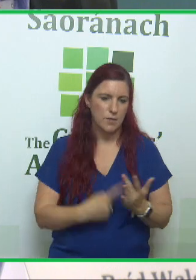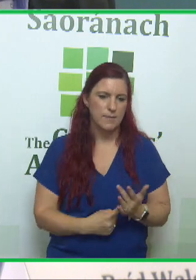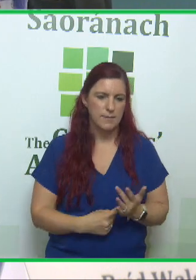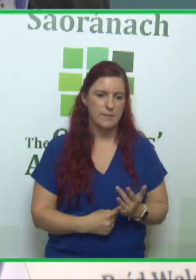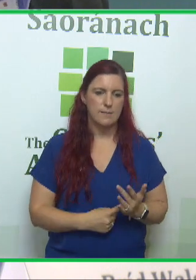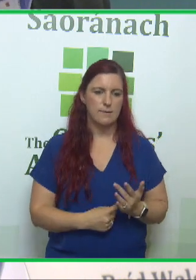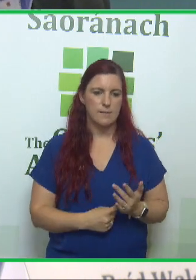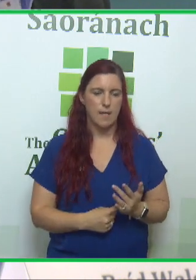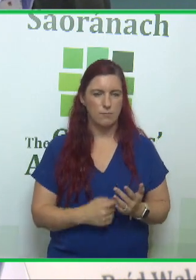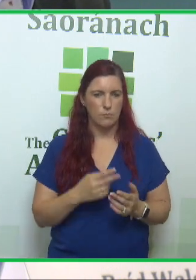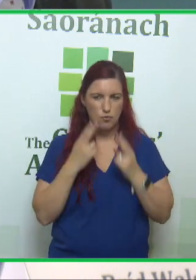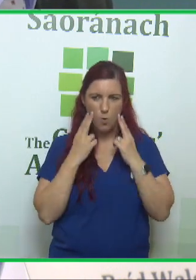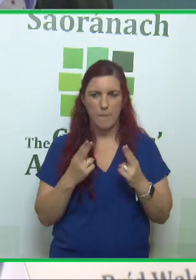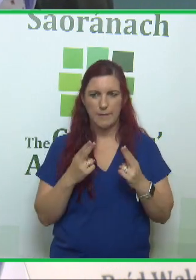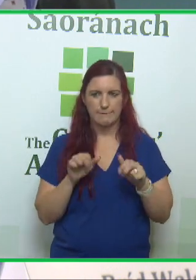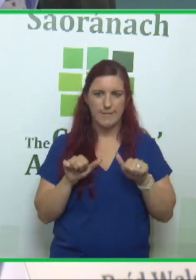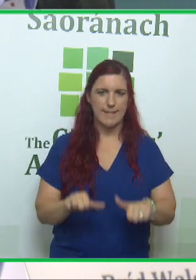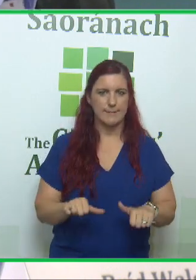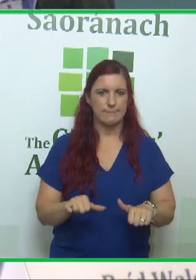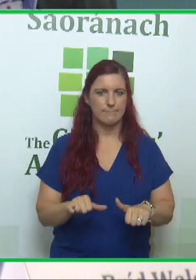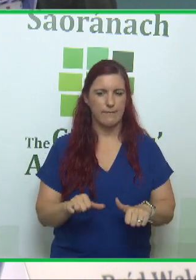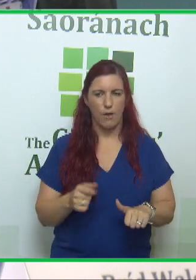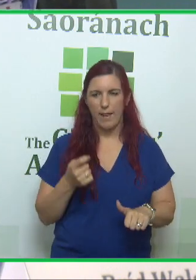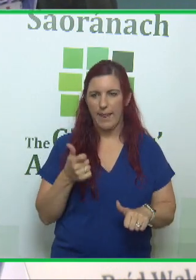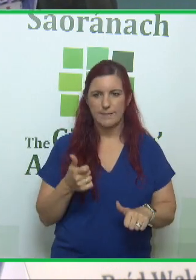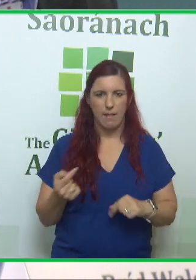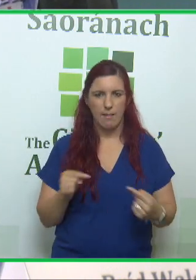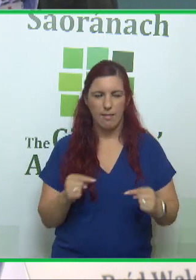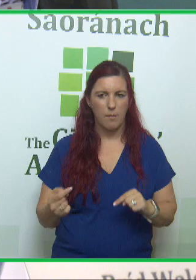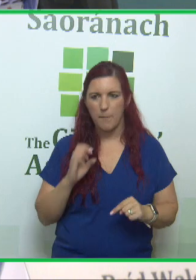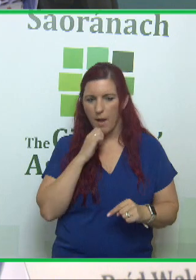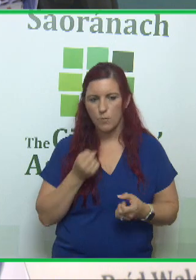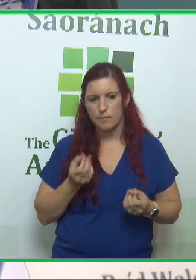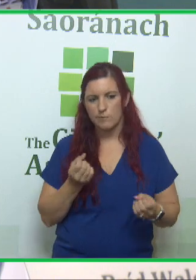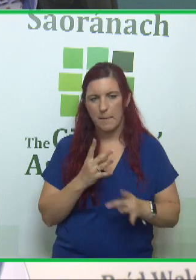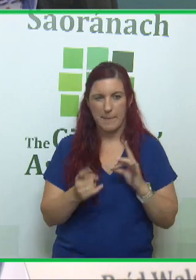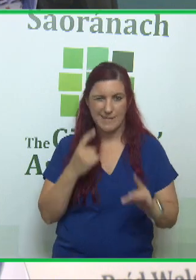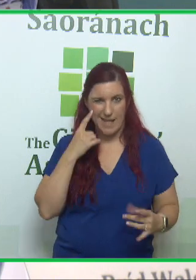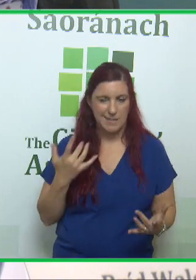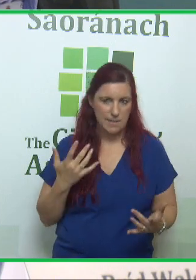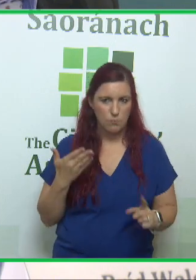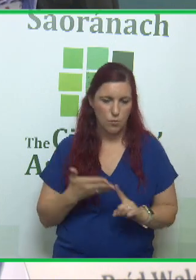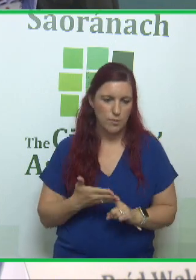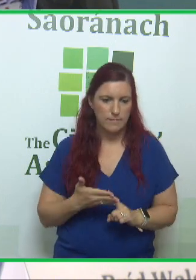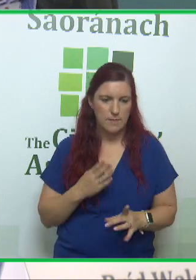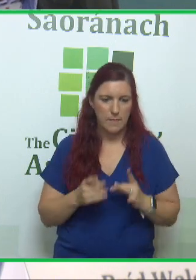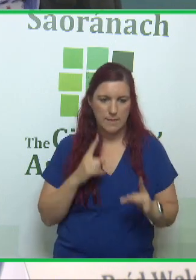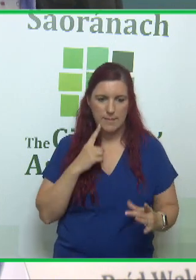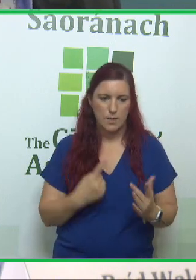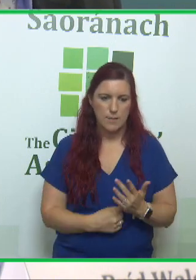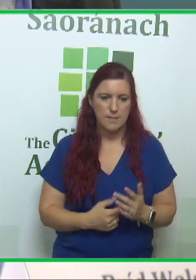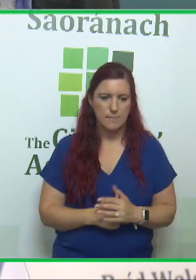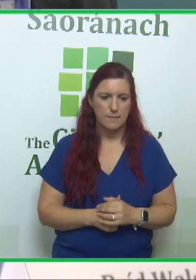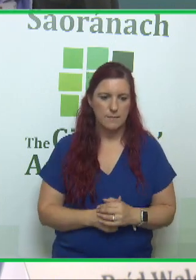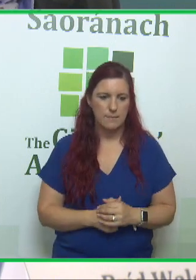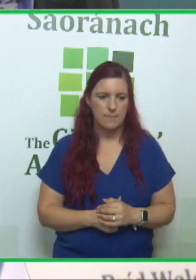there's very little contention. Usually after all of that, it's a very logical kind of approach to making a decision in relation to